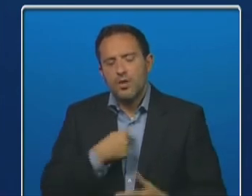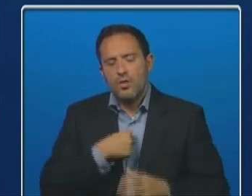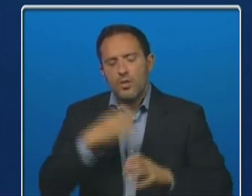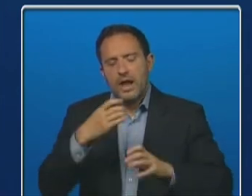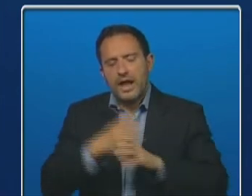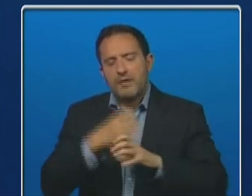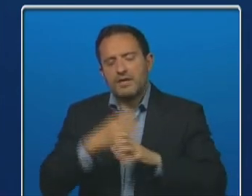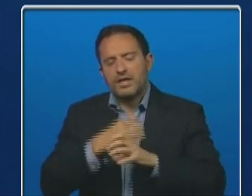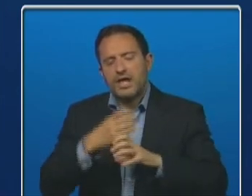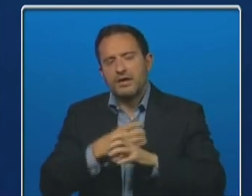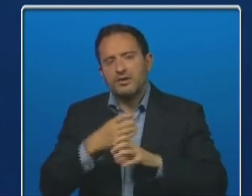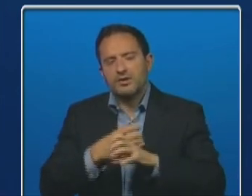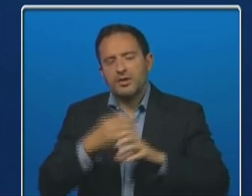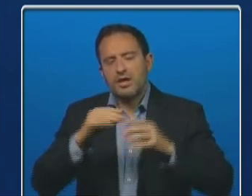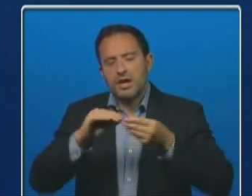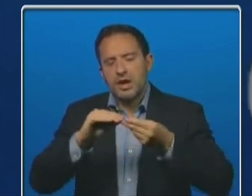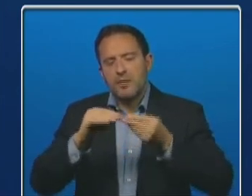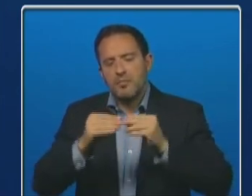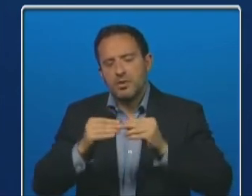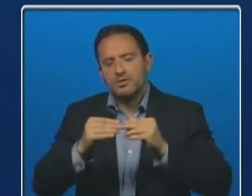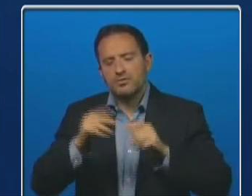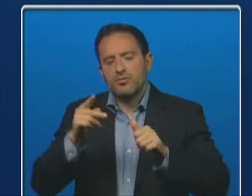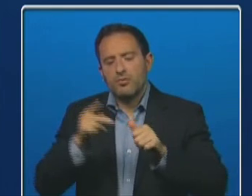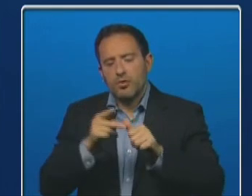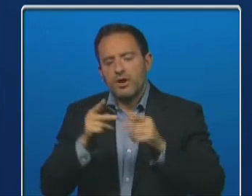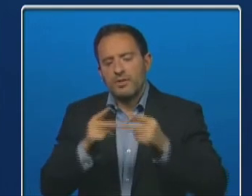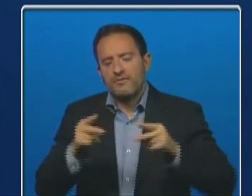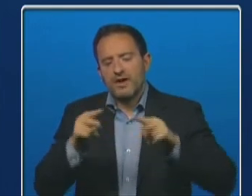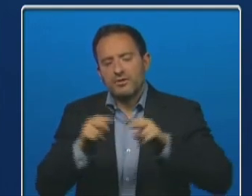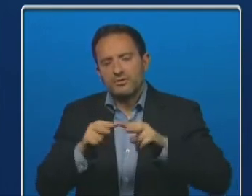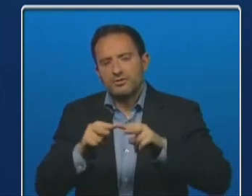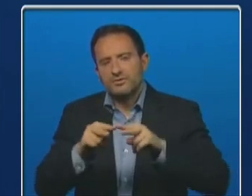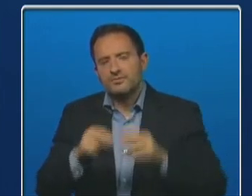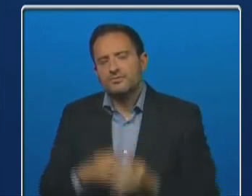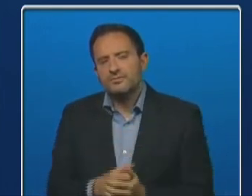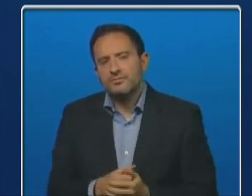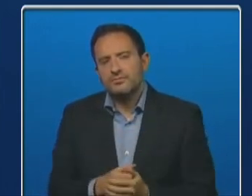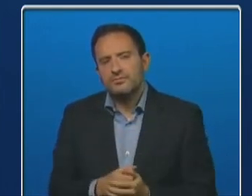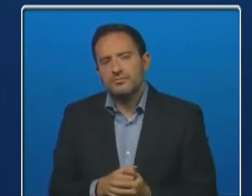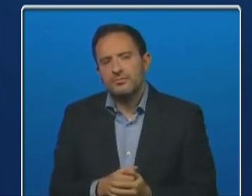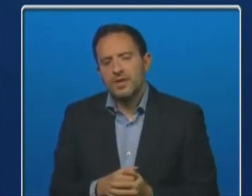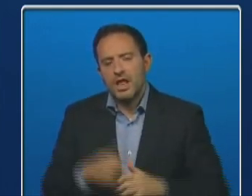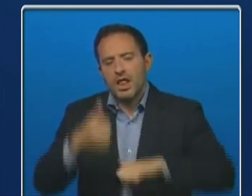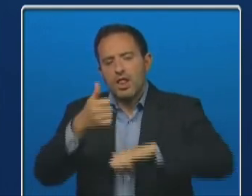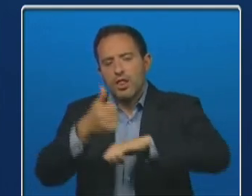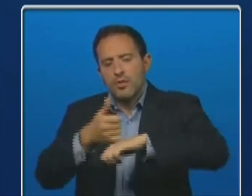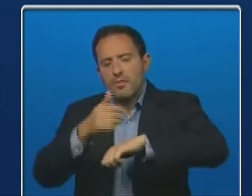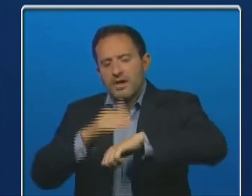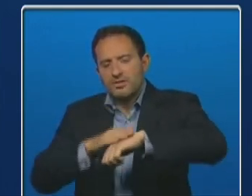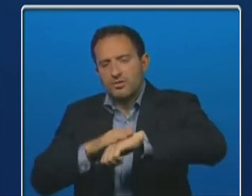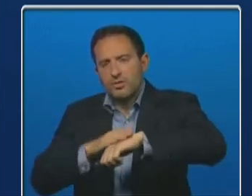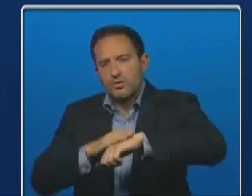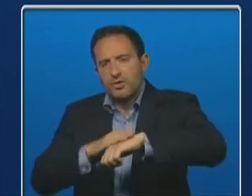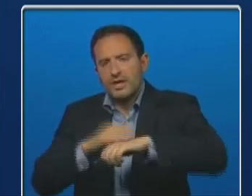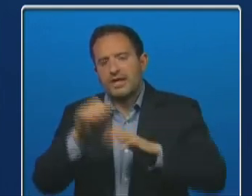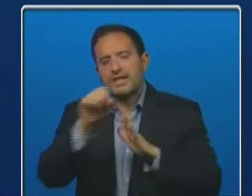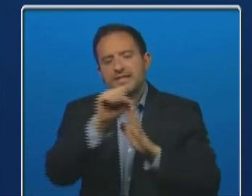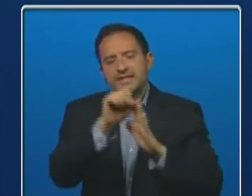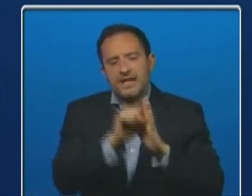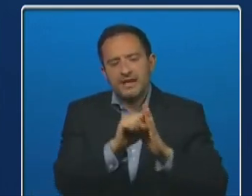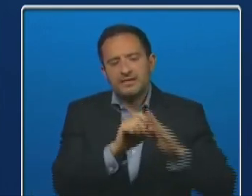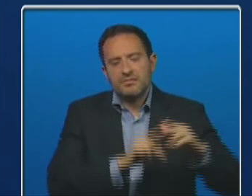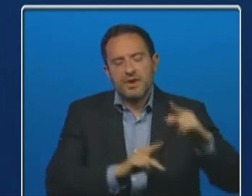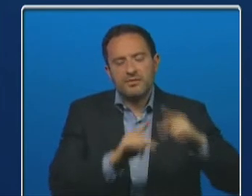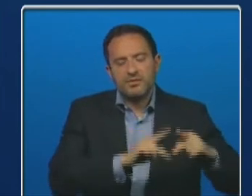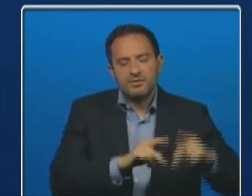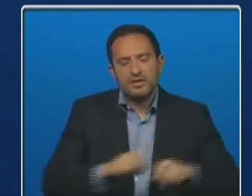calculate numbers, priority values is what we call them, that are based on each state's population and the number of